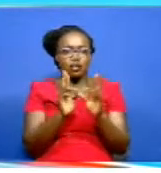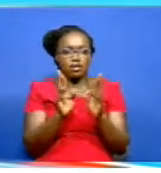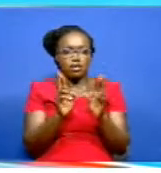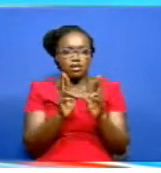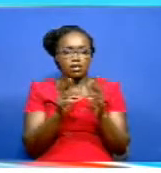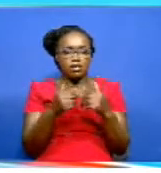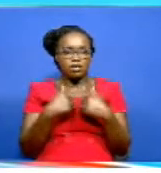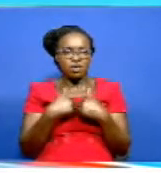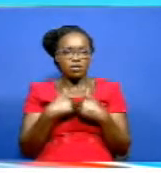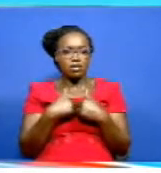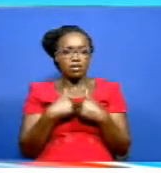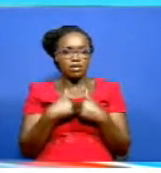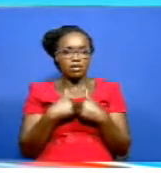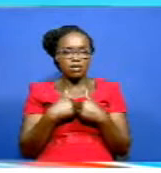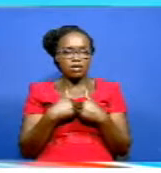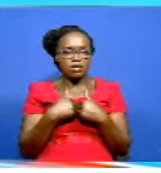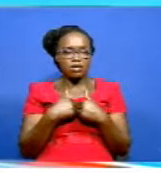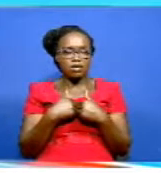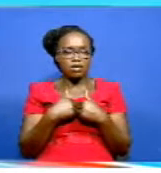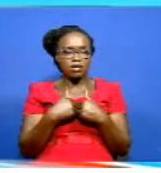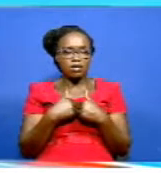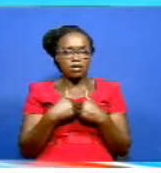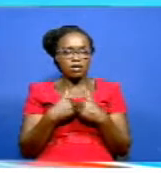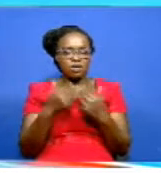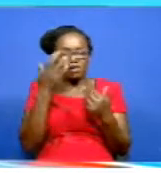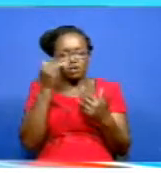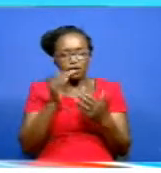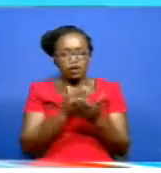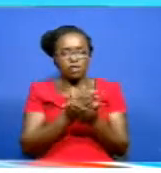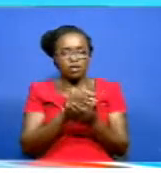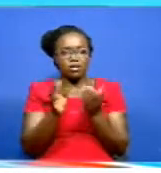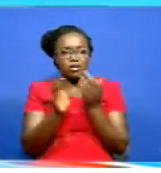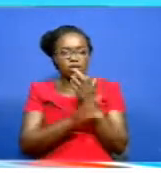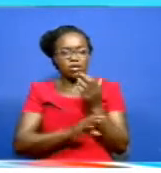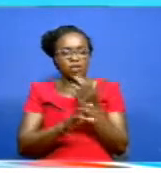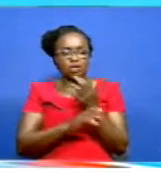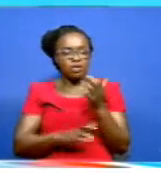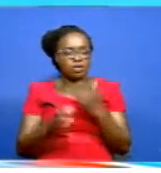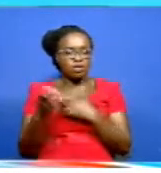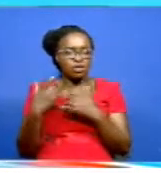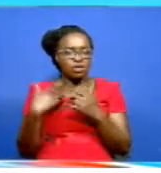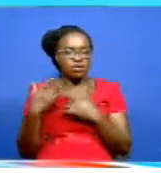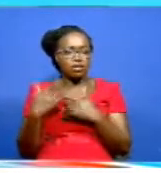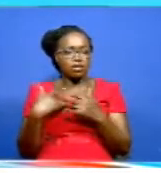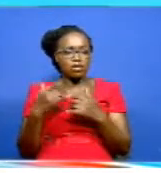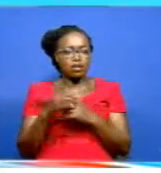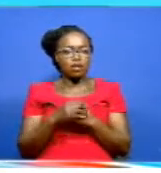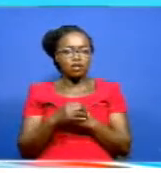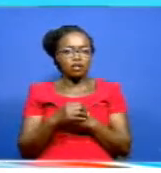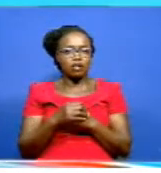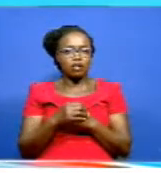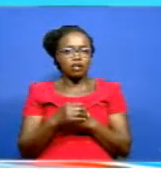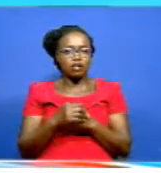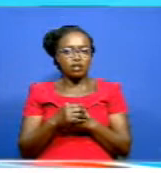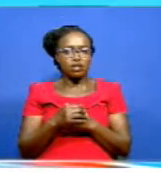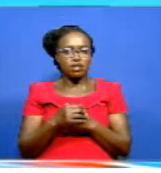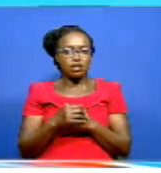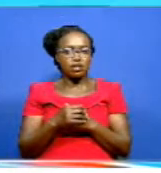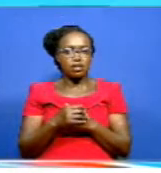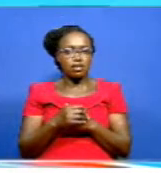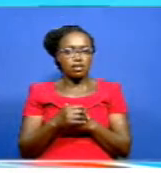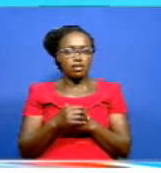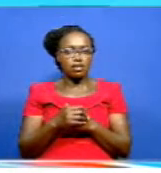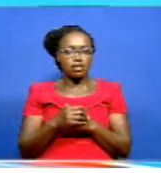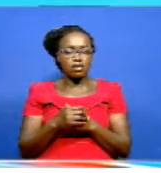can have a look at why some of the countries are raising concern. Of course, when it's ready, we're going to be dealing with that. Is it